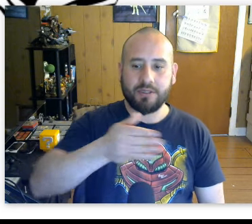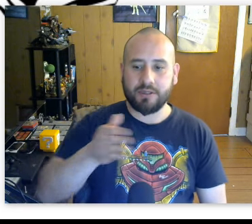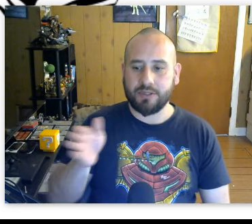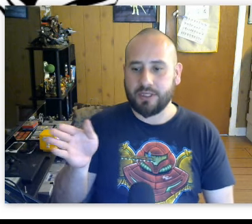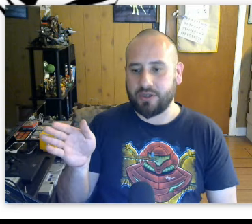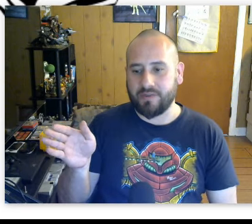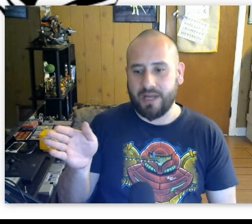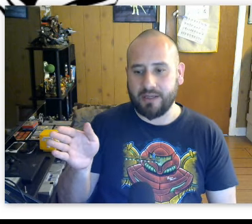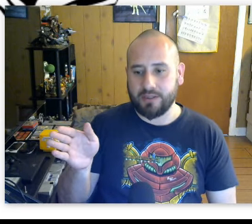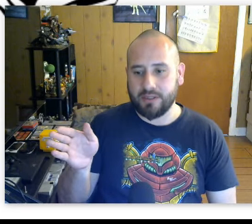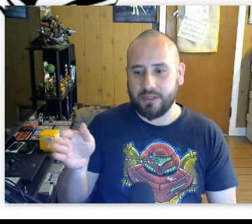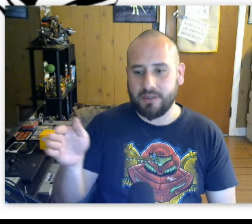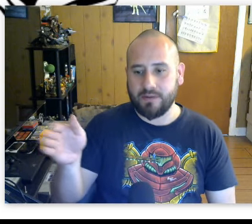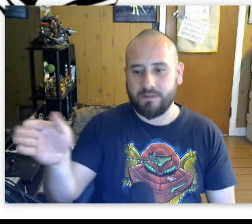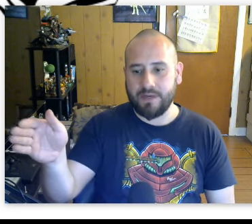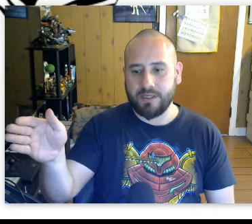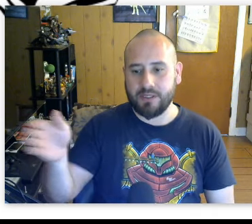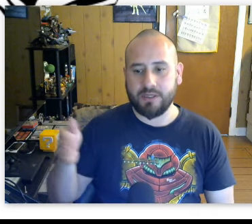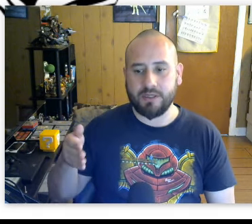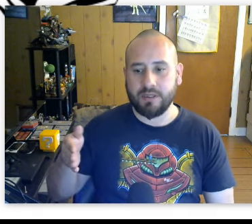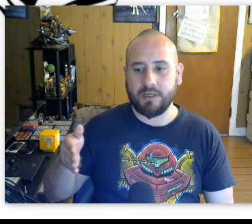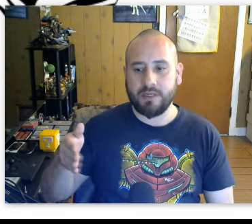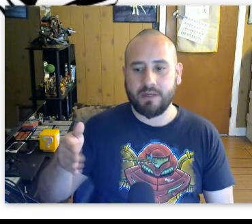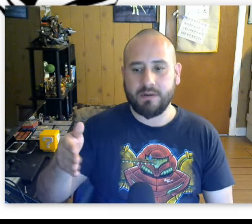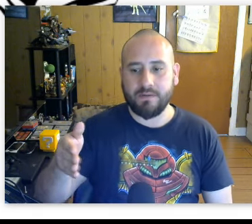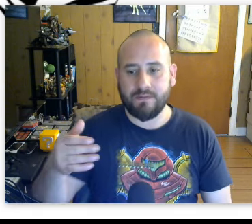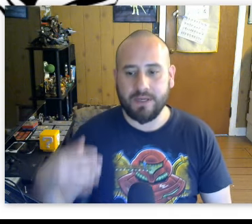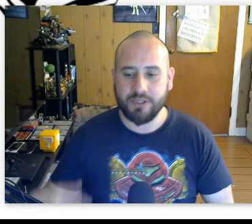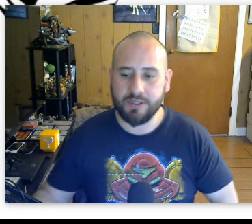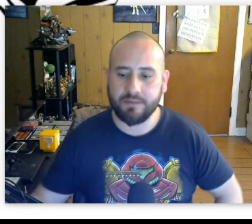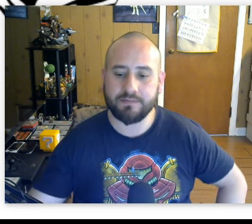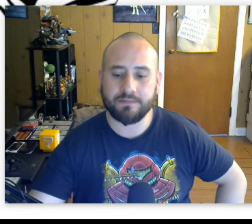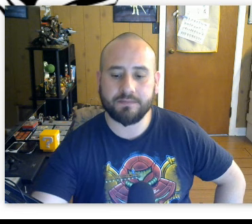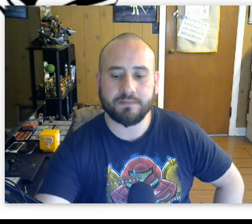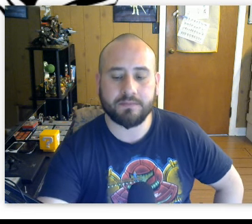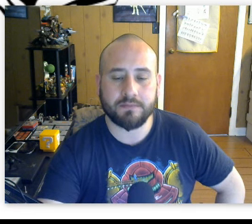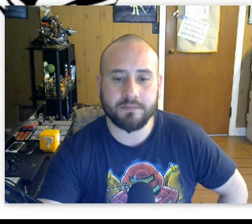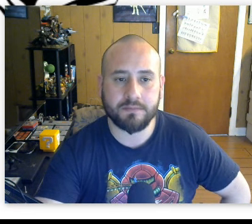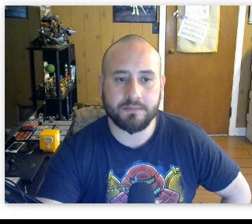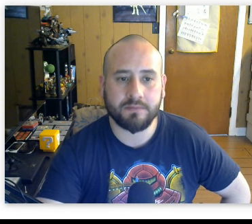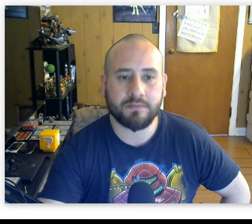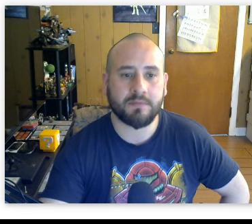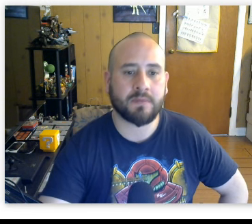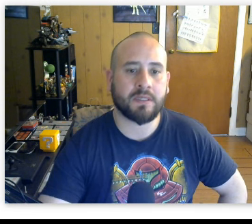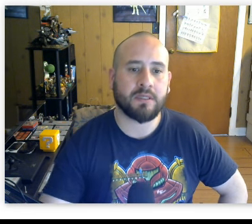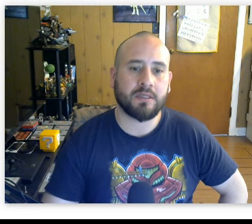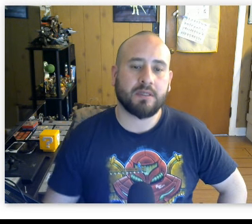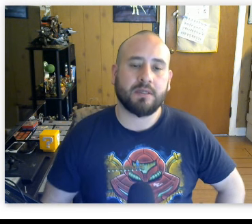Fish. I'm trying to show you different angles. Fish. Fish.